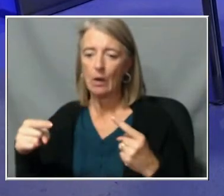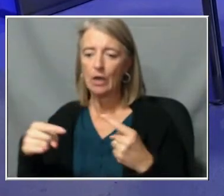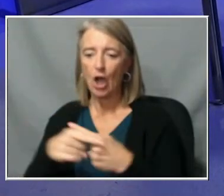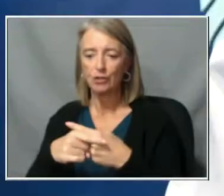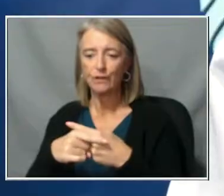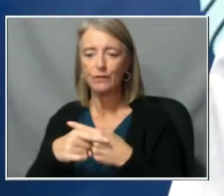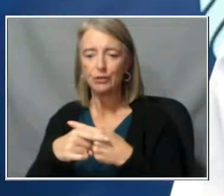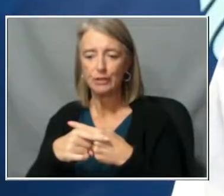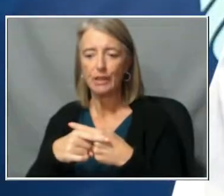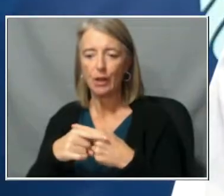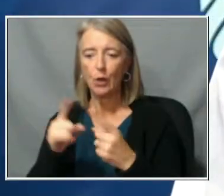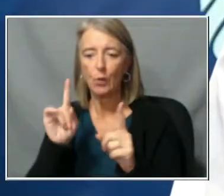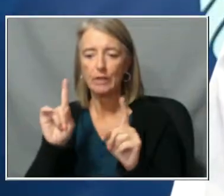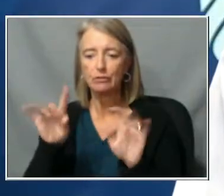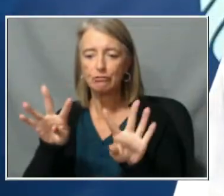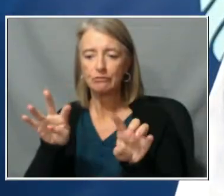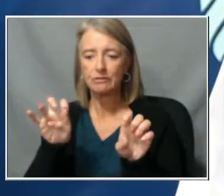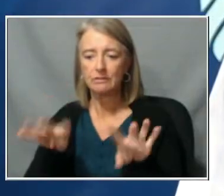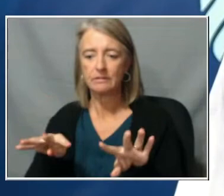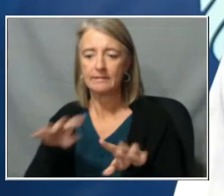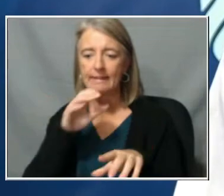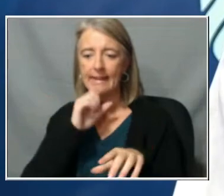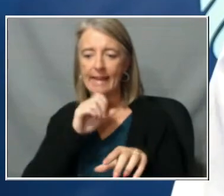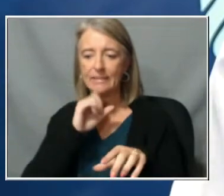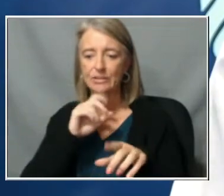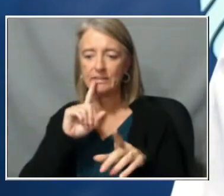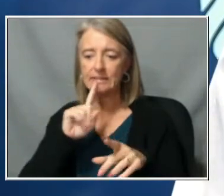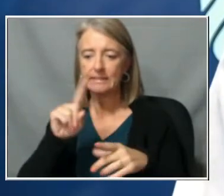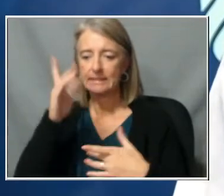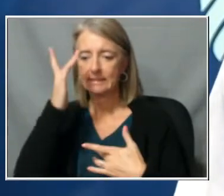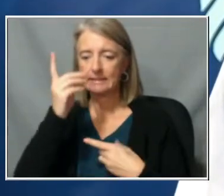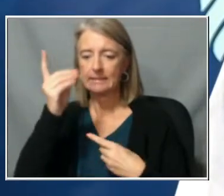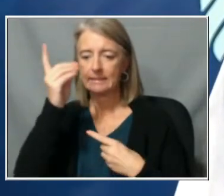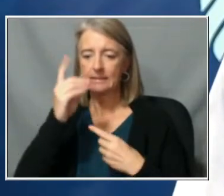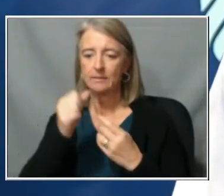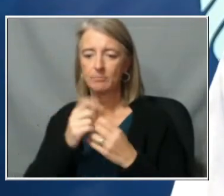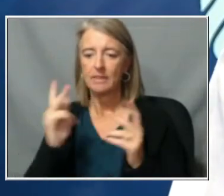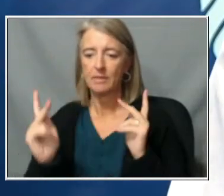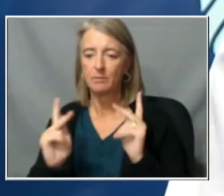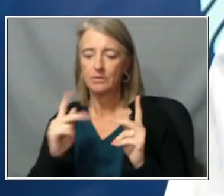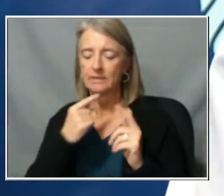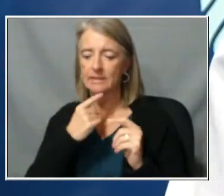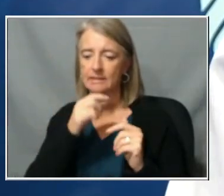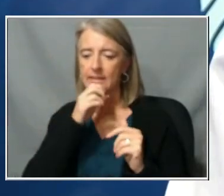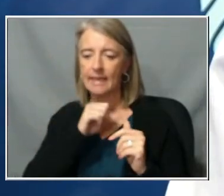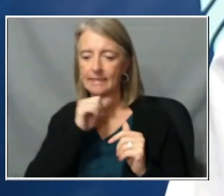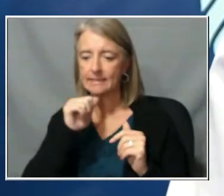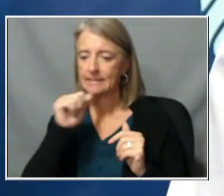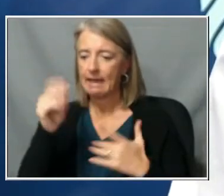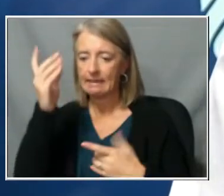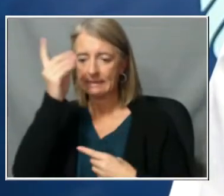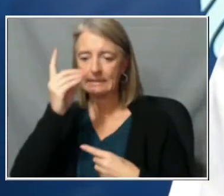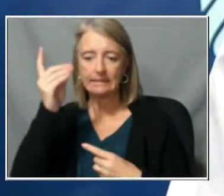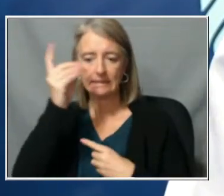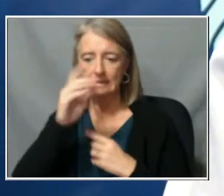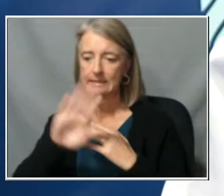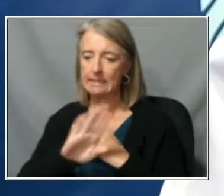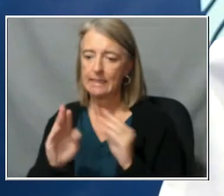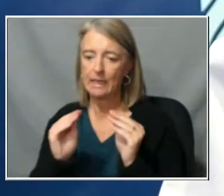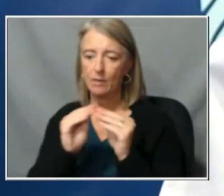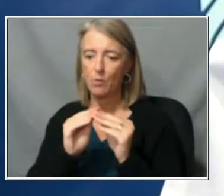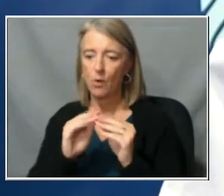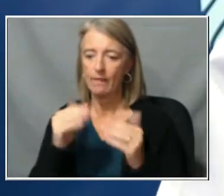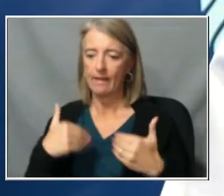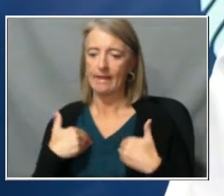question, you know, whether aging is a disease. And I would say, and I think many of our colleagues here would say, aging is not a disease any more than adolescence